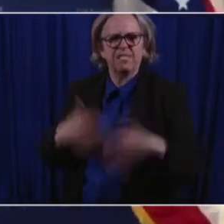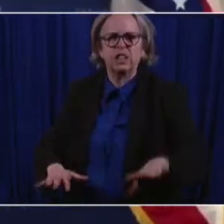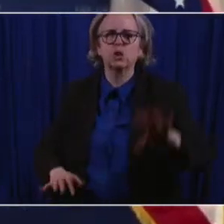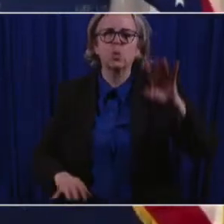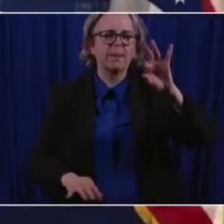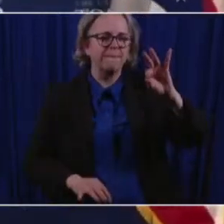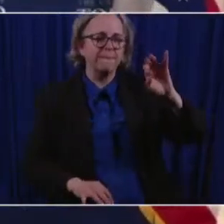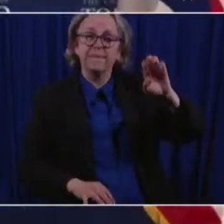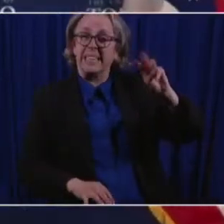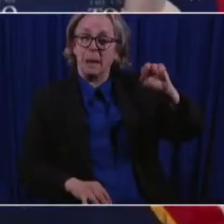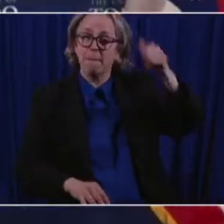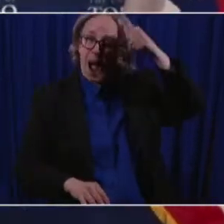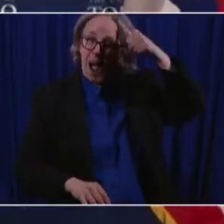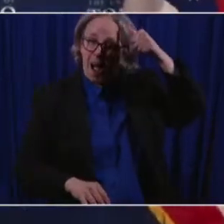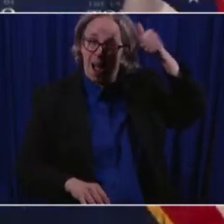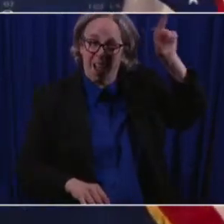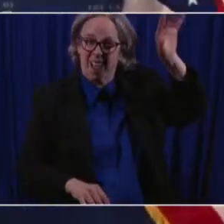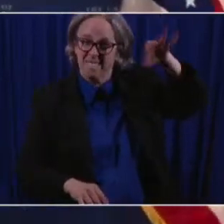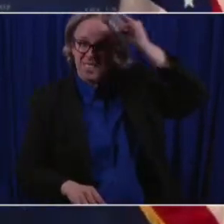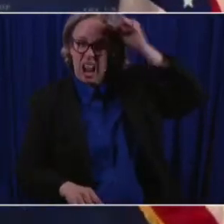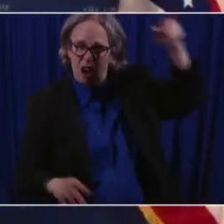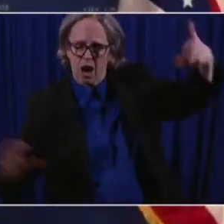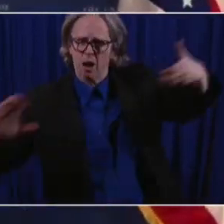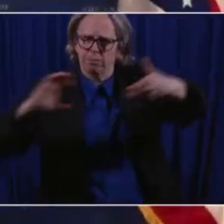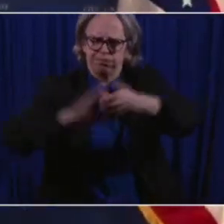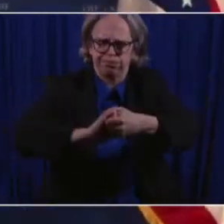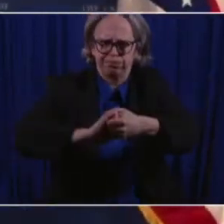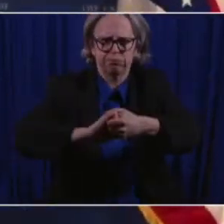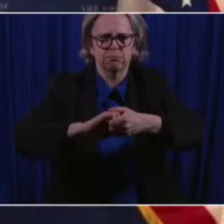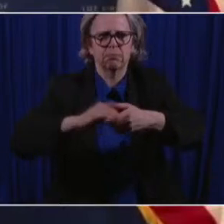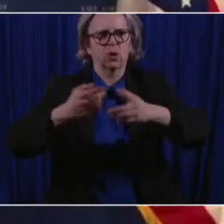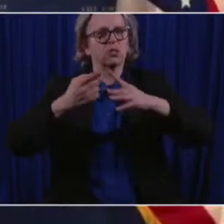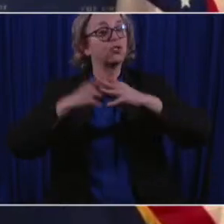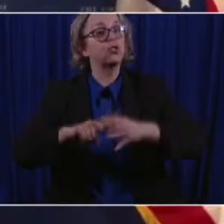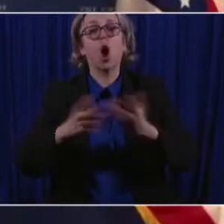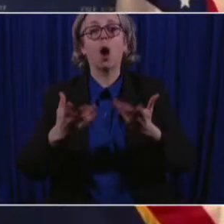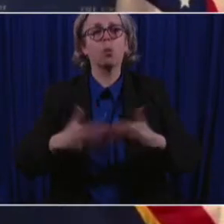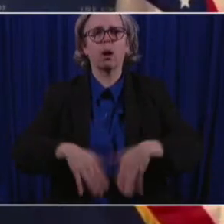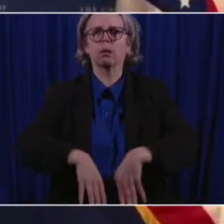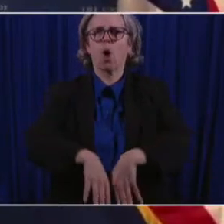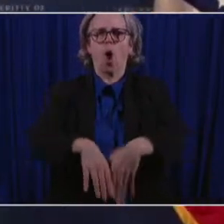tomorrow at a Wolstein Center satellite clinic,